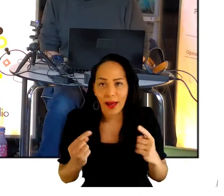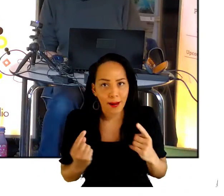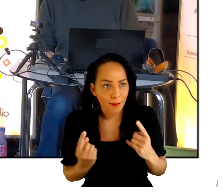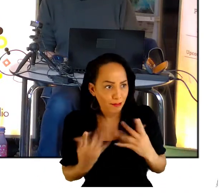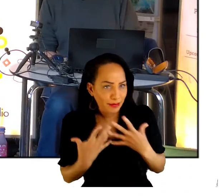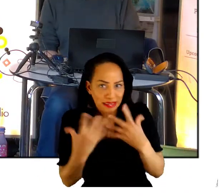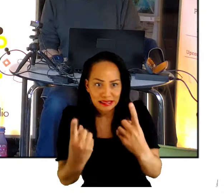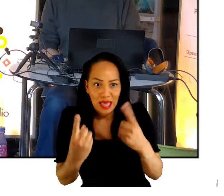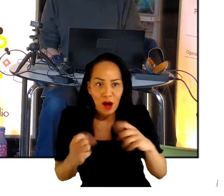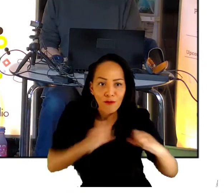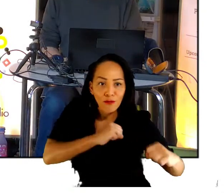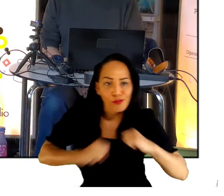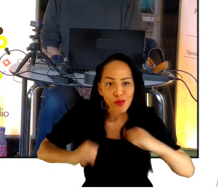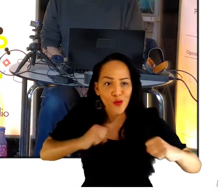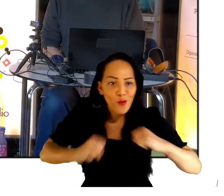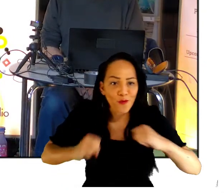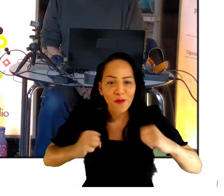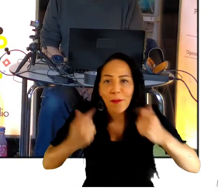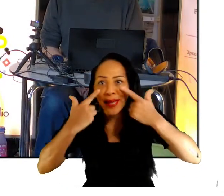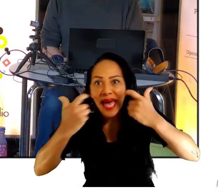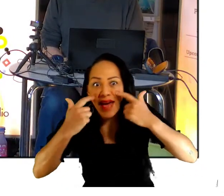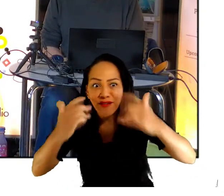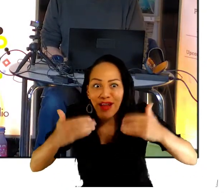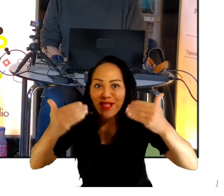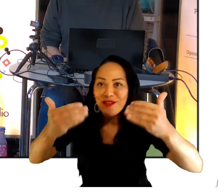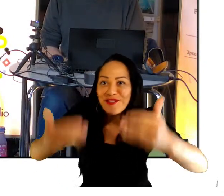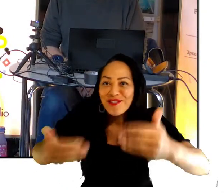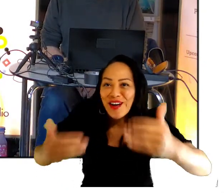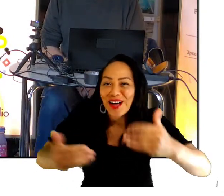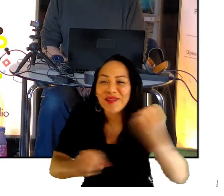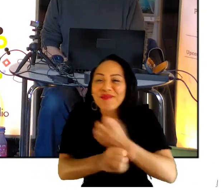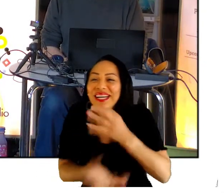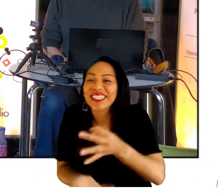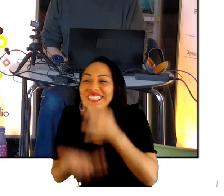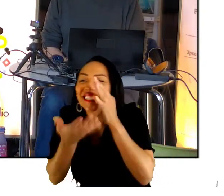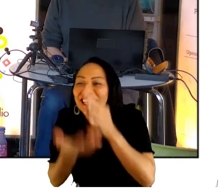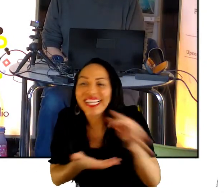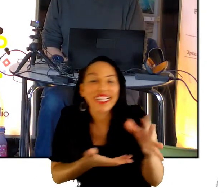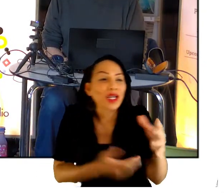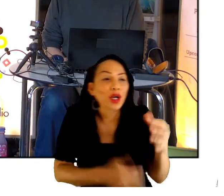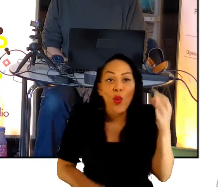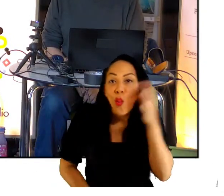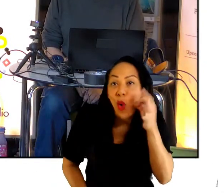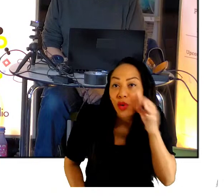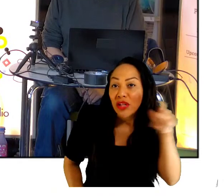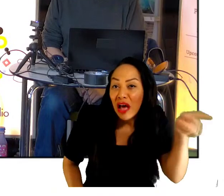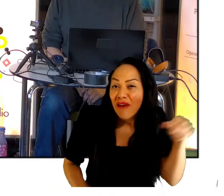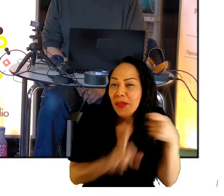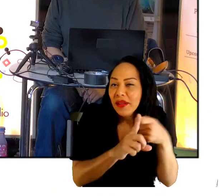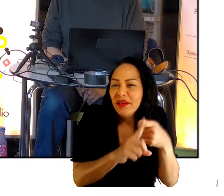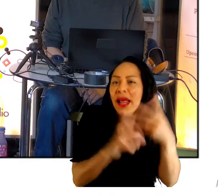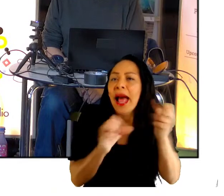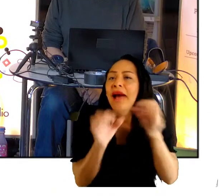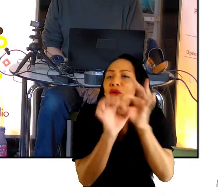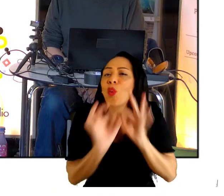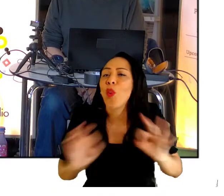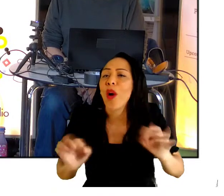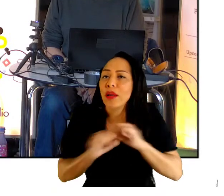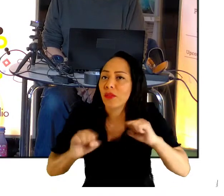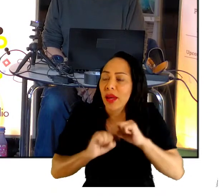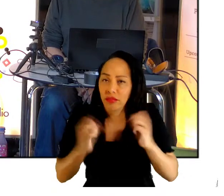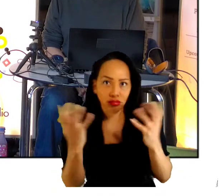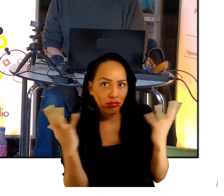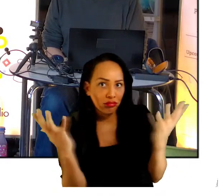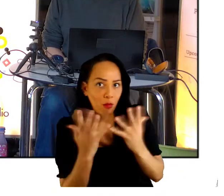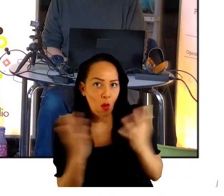front. Make a cup of tea, grab a glass of water from the kitchen, whatever. We do have a quiet space just through this, just